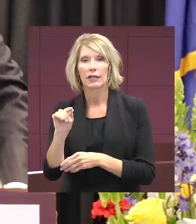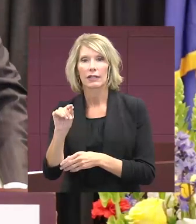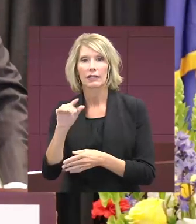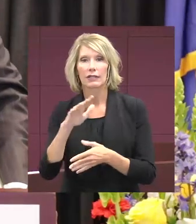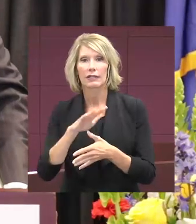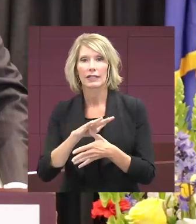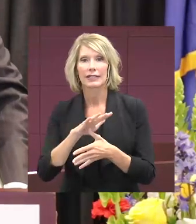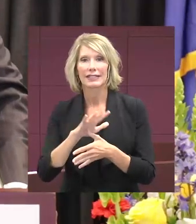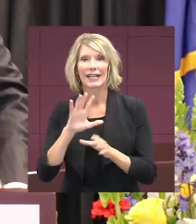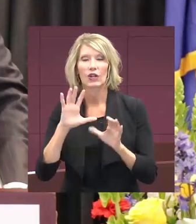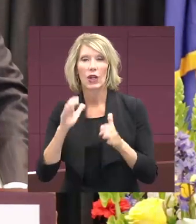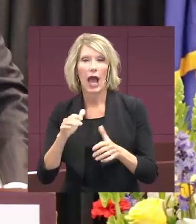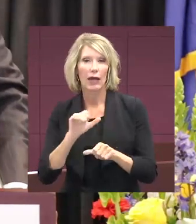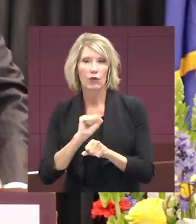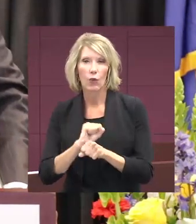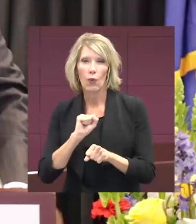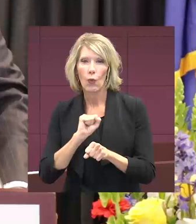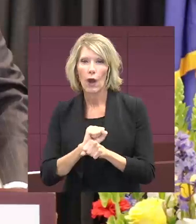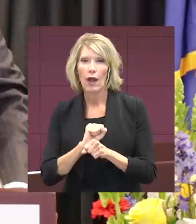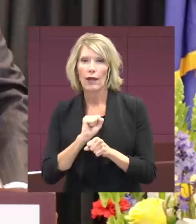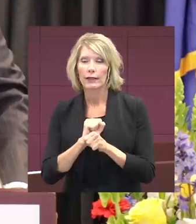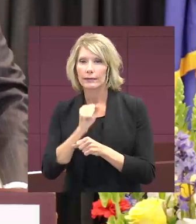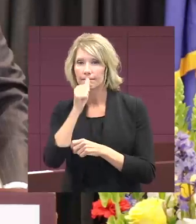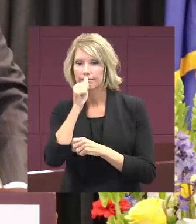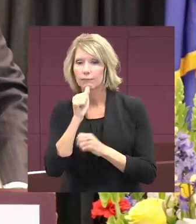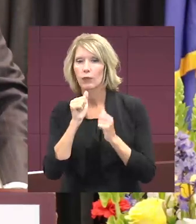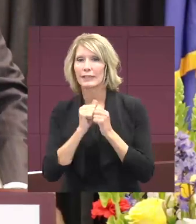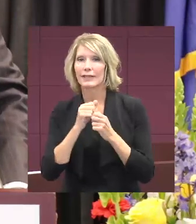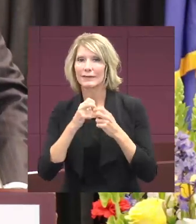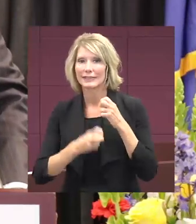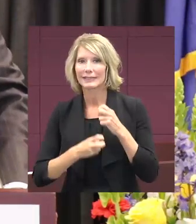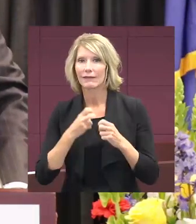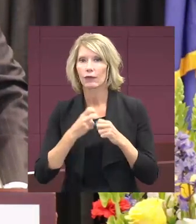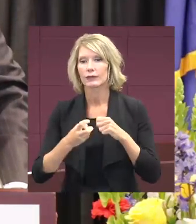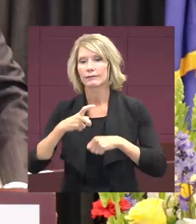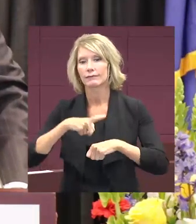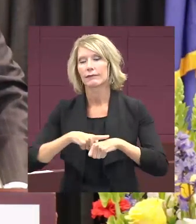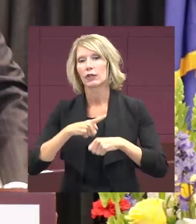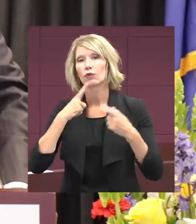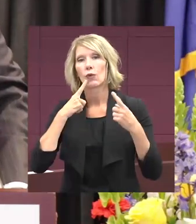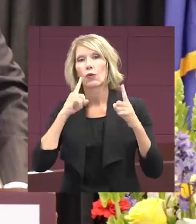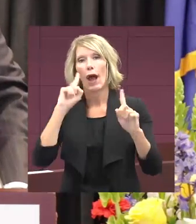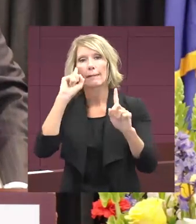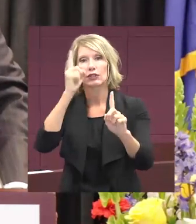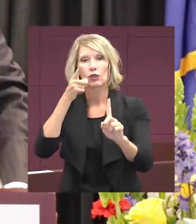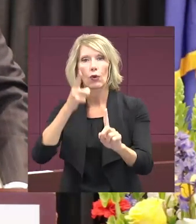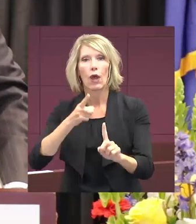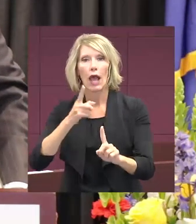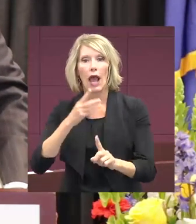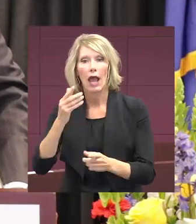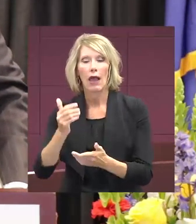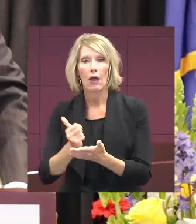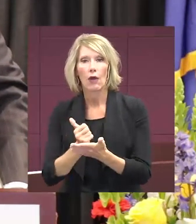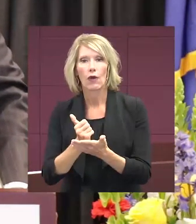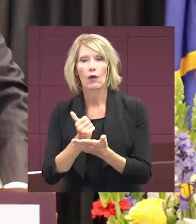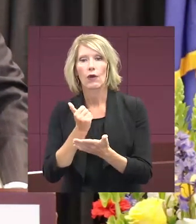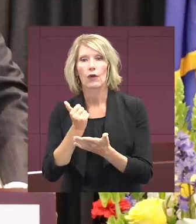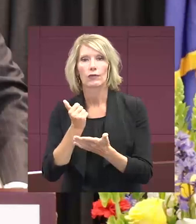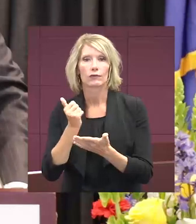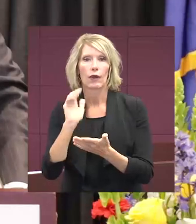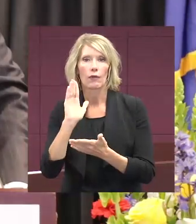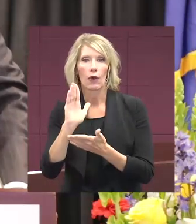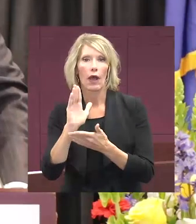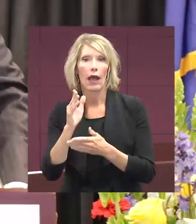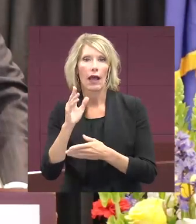senior class has worked through some difficult days to accomplish their goal and earning their high school